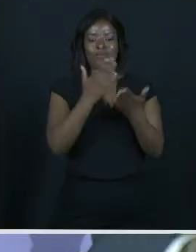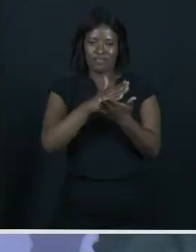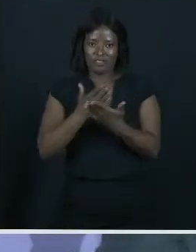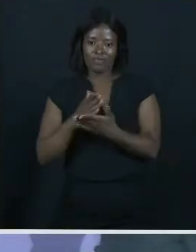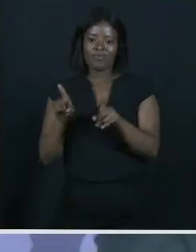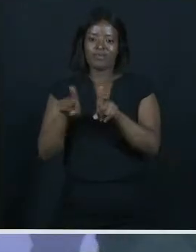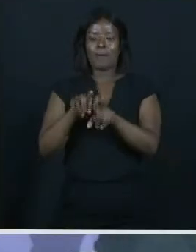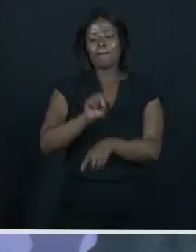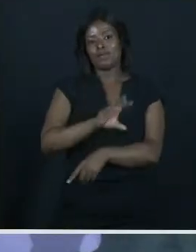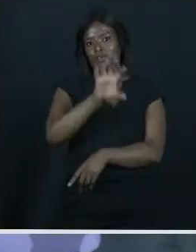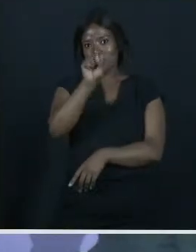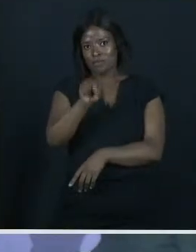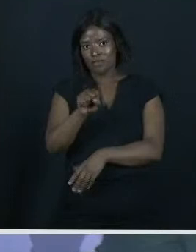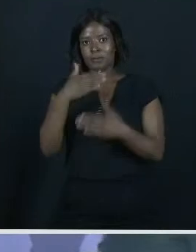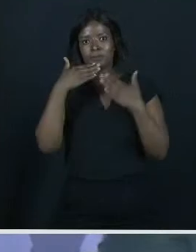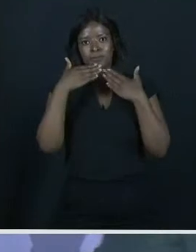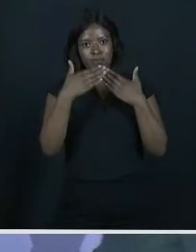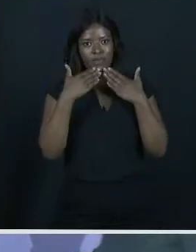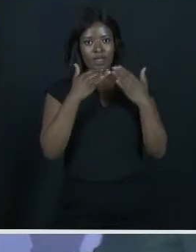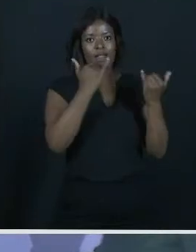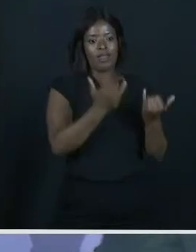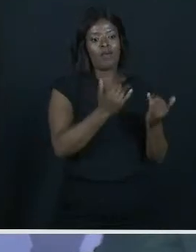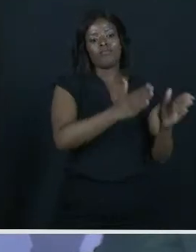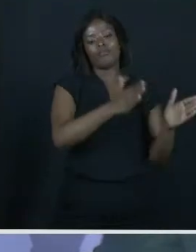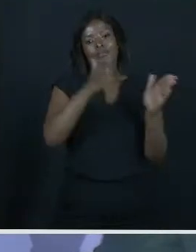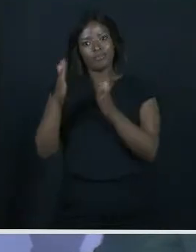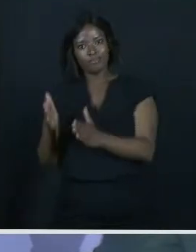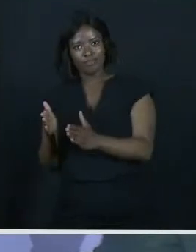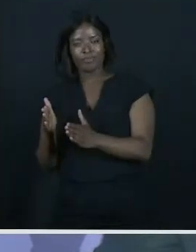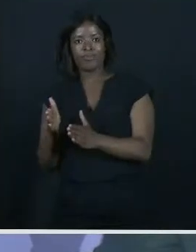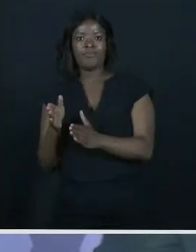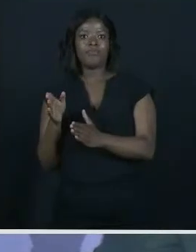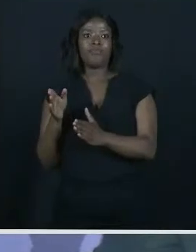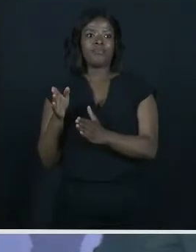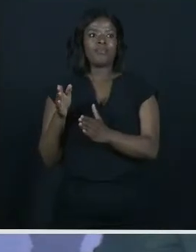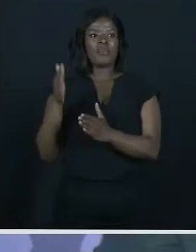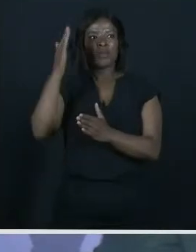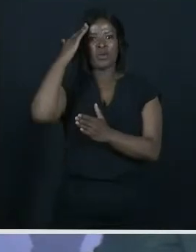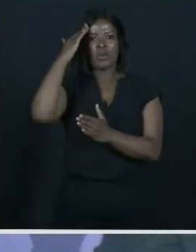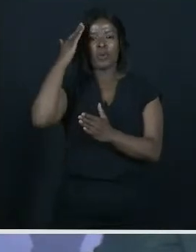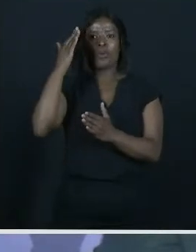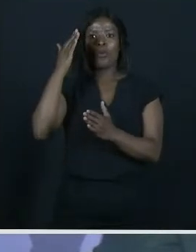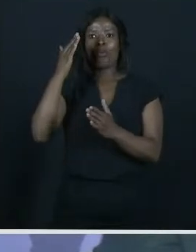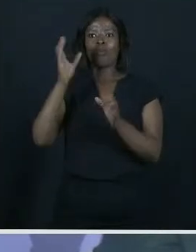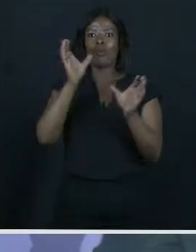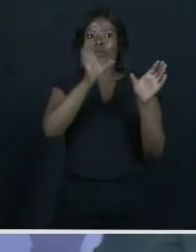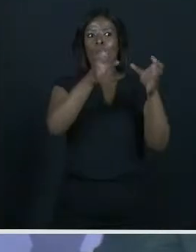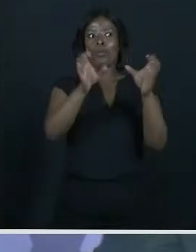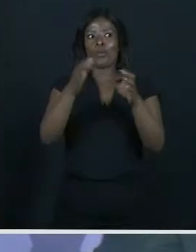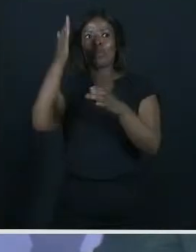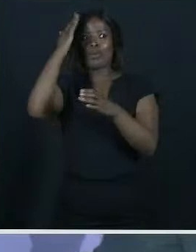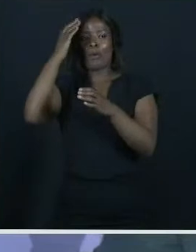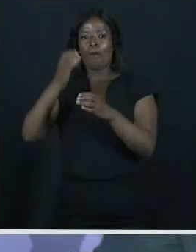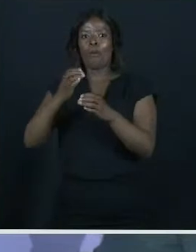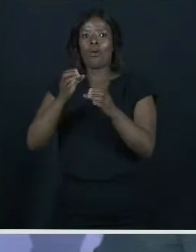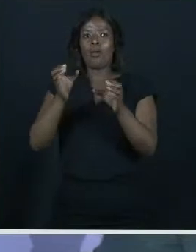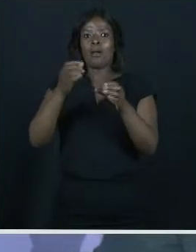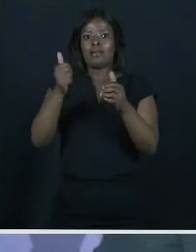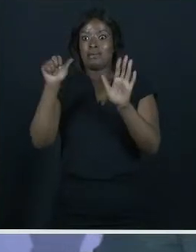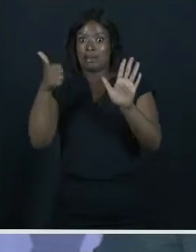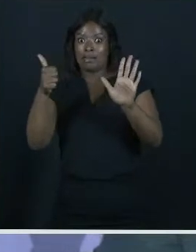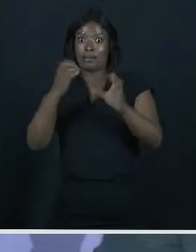number of sessions that we need to go to, commissions that we need to go to. So I'm going to be very brief, and I'm hoping